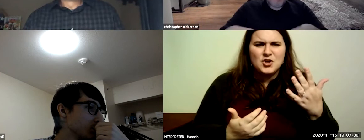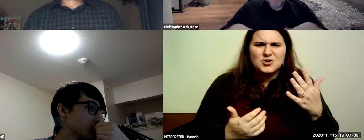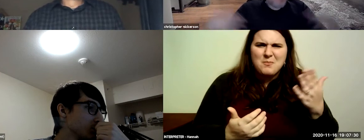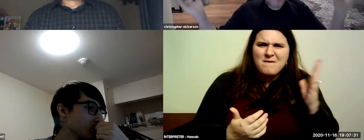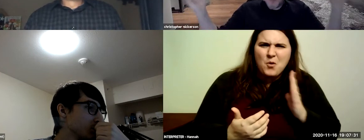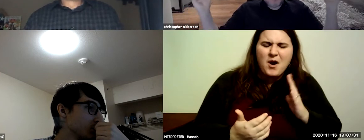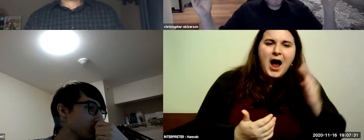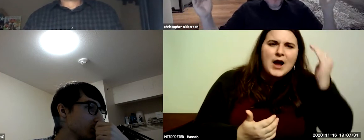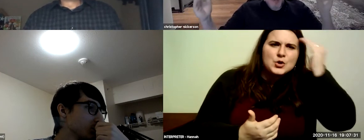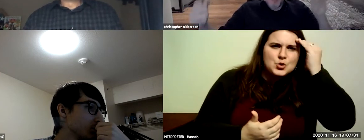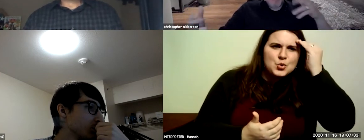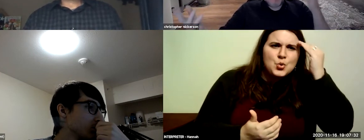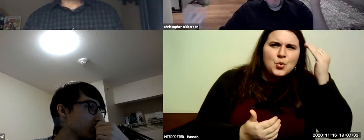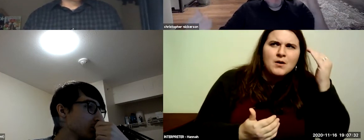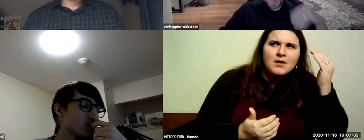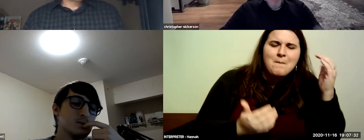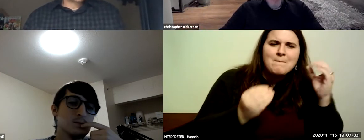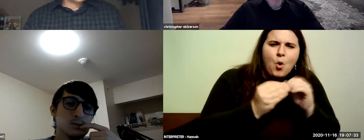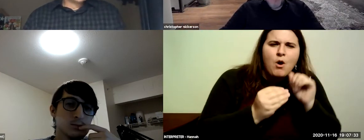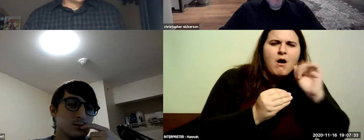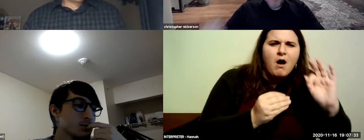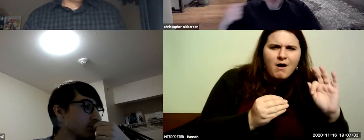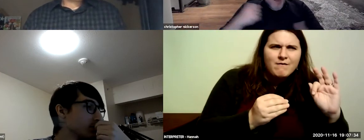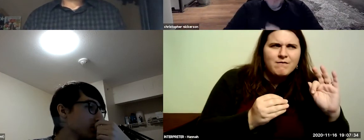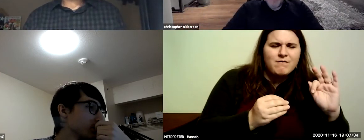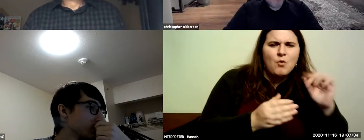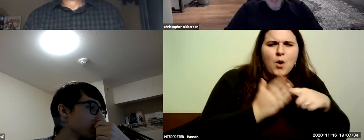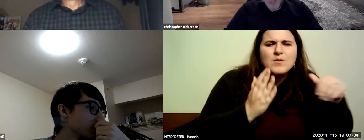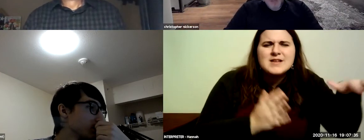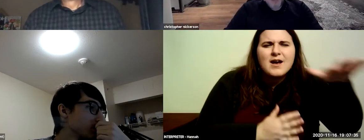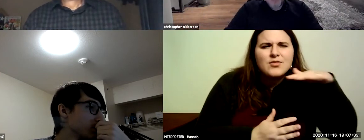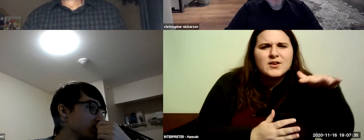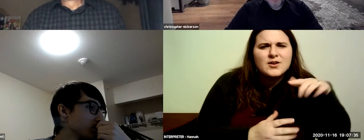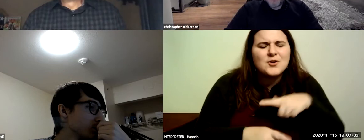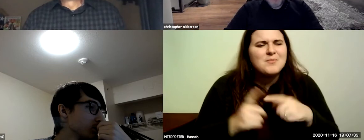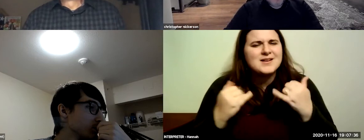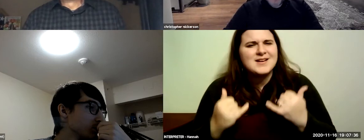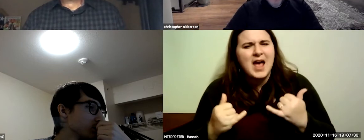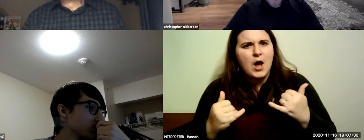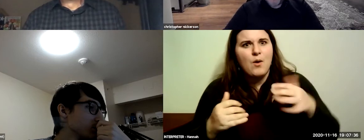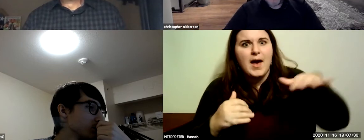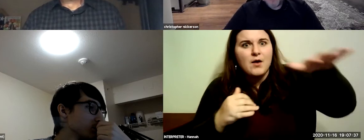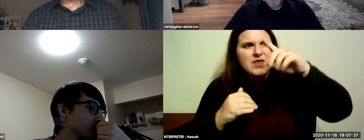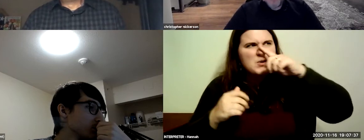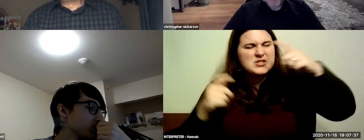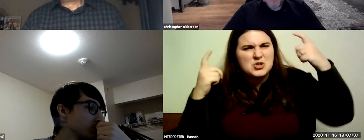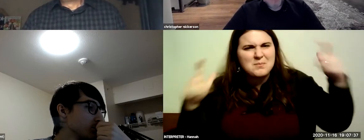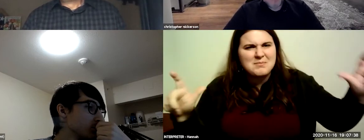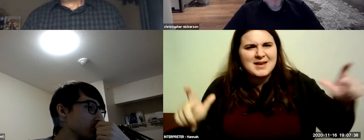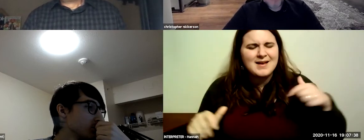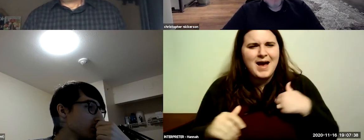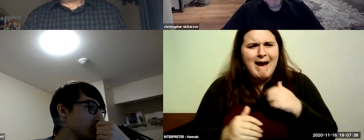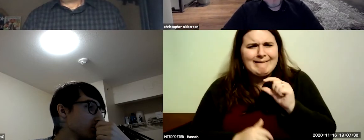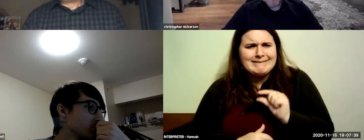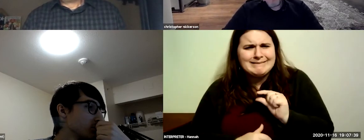now because the world's just so much bigger that I just have so much. Even though I'm trying every single day to learn something new, it's expanding